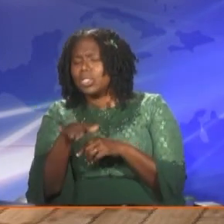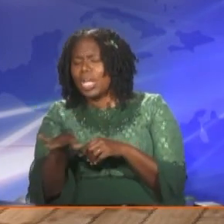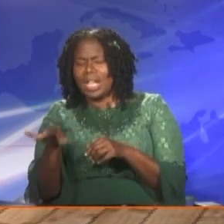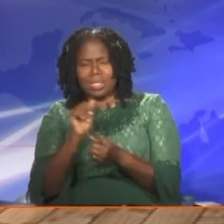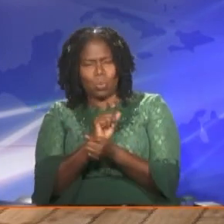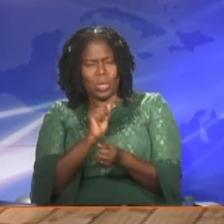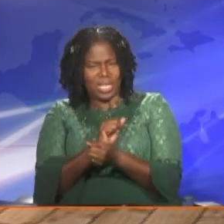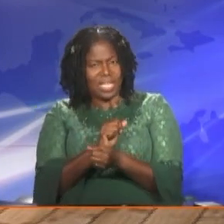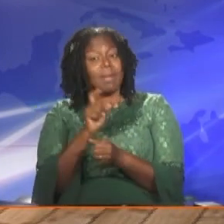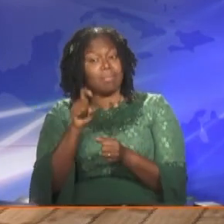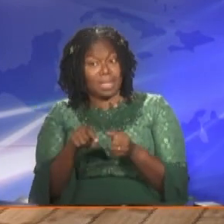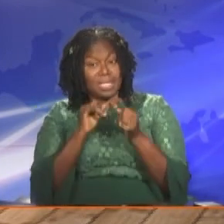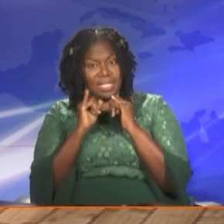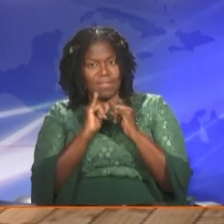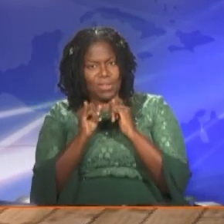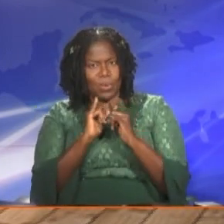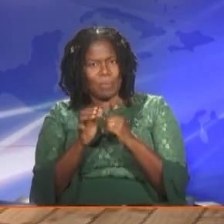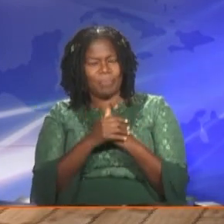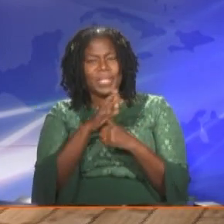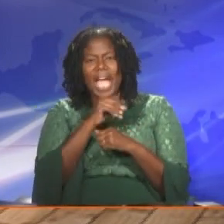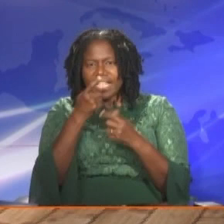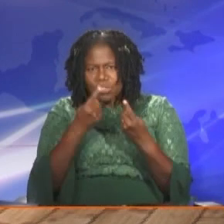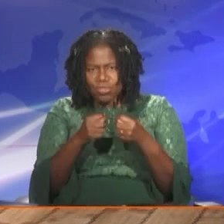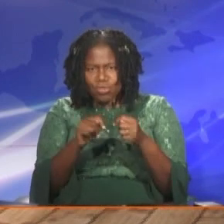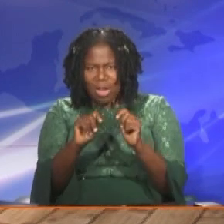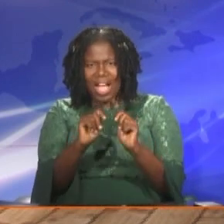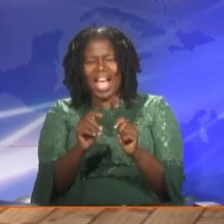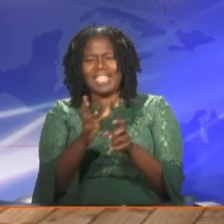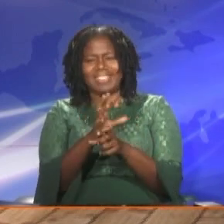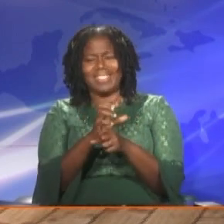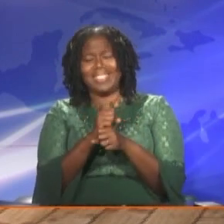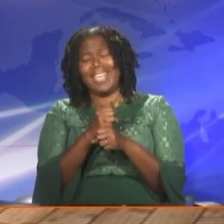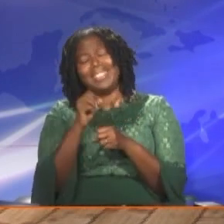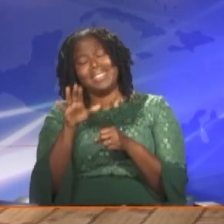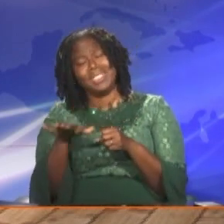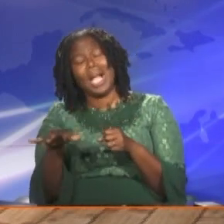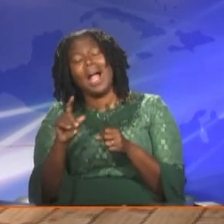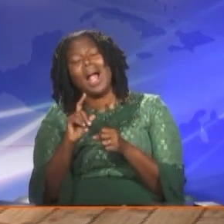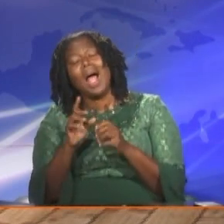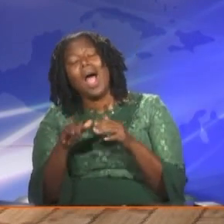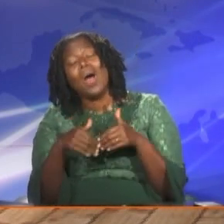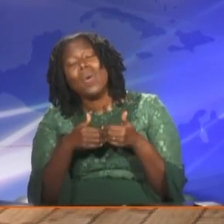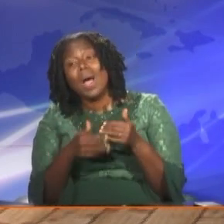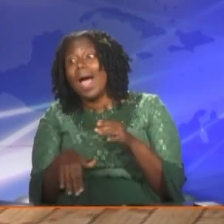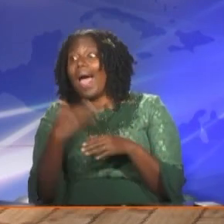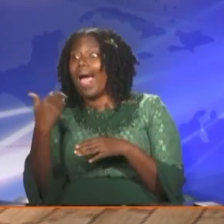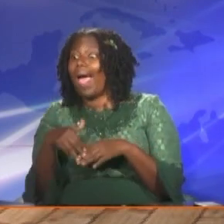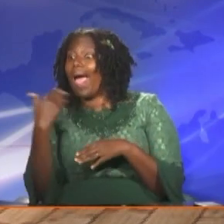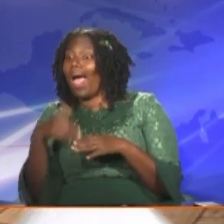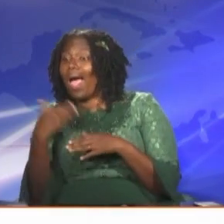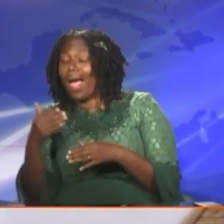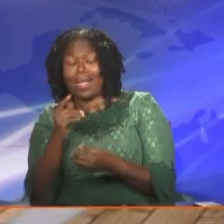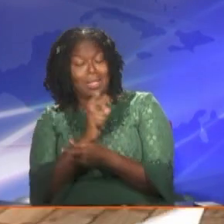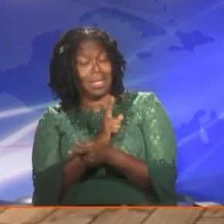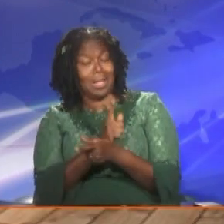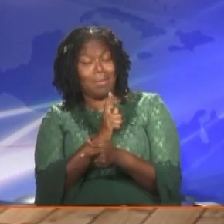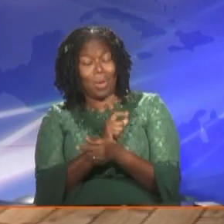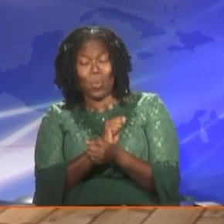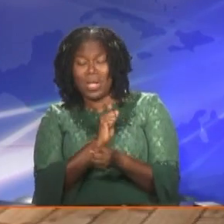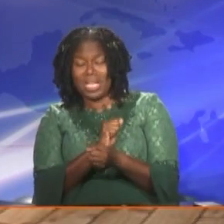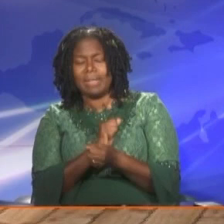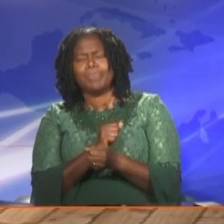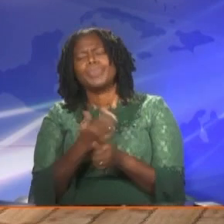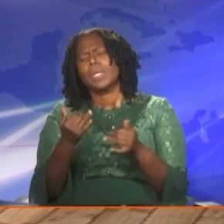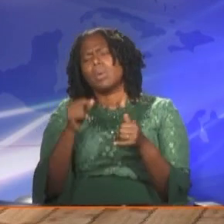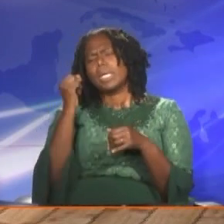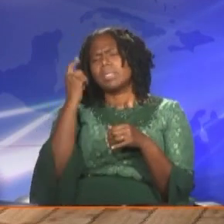and try to get the child out of that labor environment. But we recognize child labor, it's more than a labor